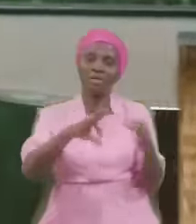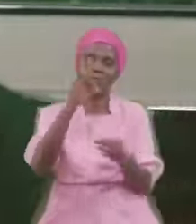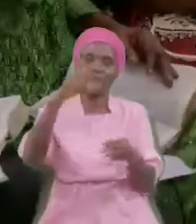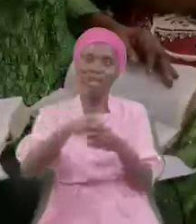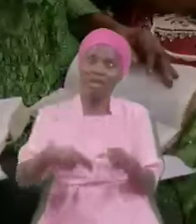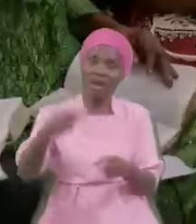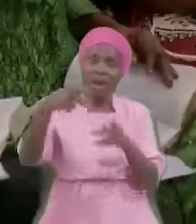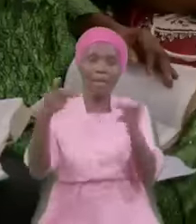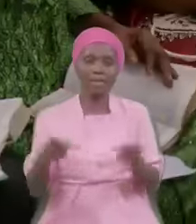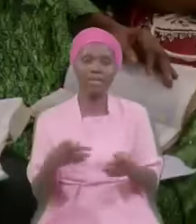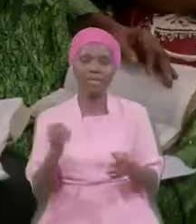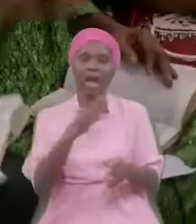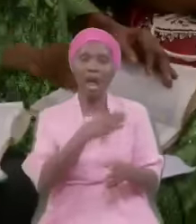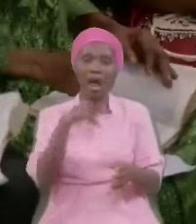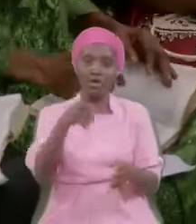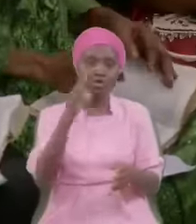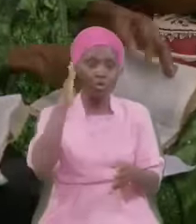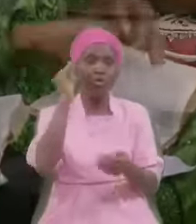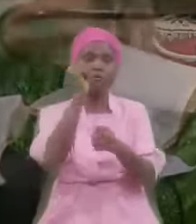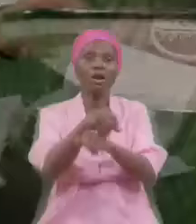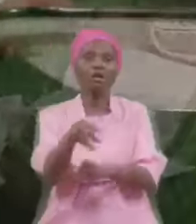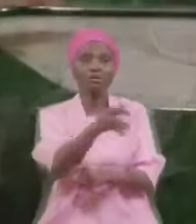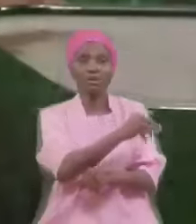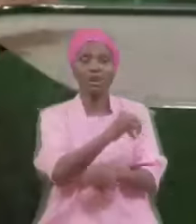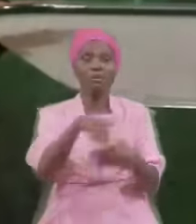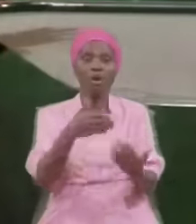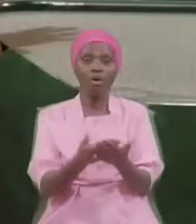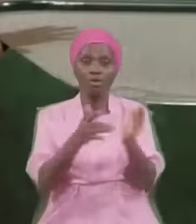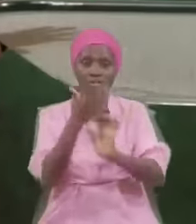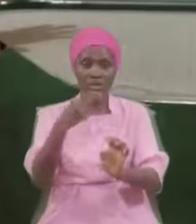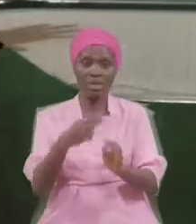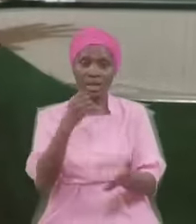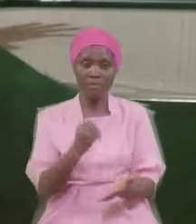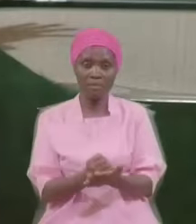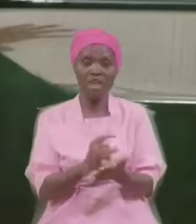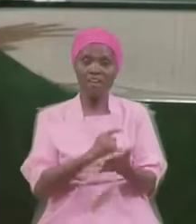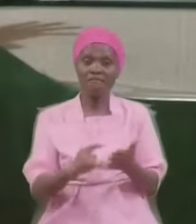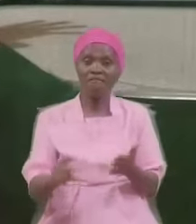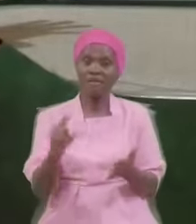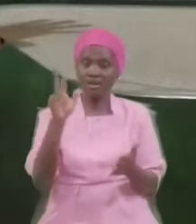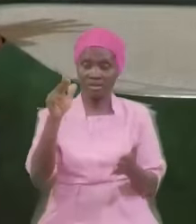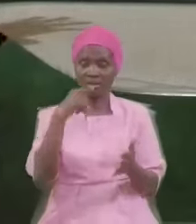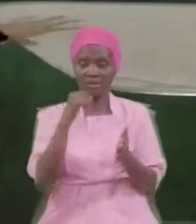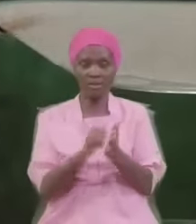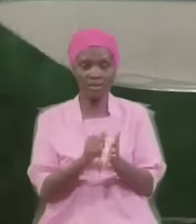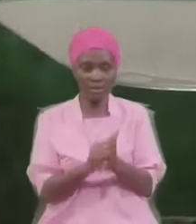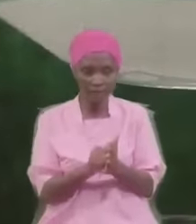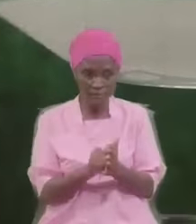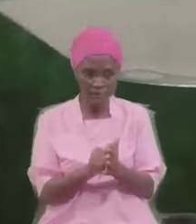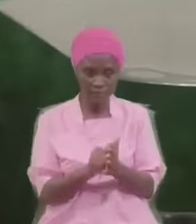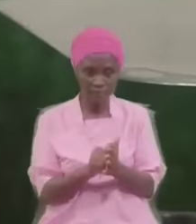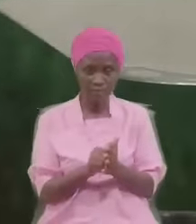all. Verse 13, in verse 13, wherefore take unto you the